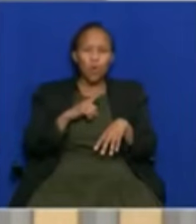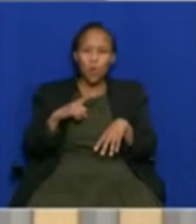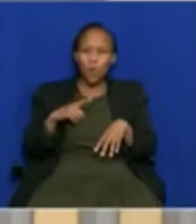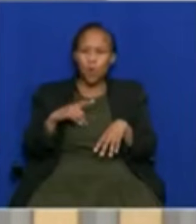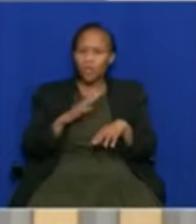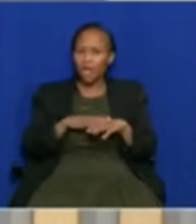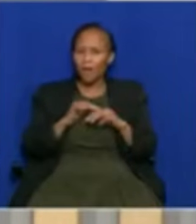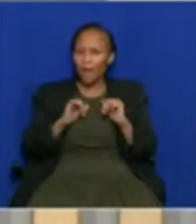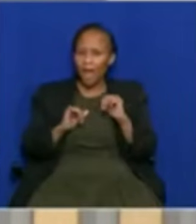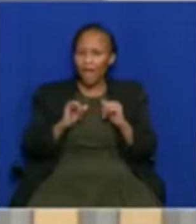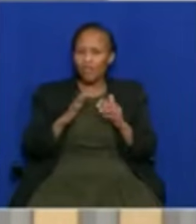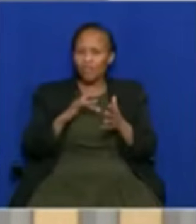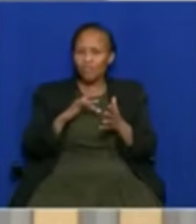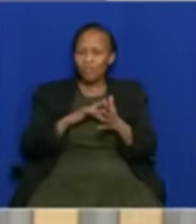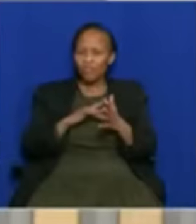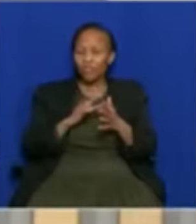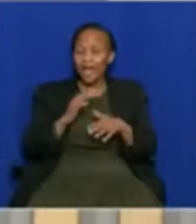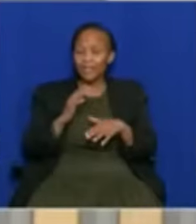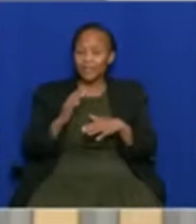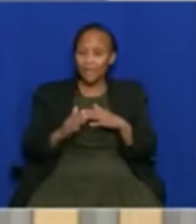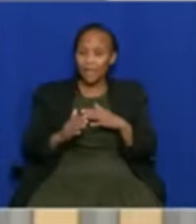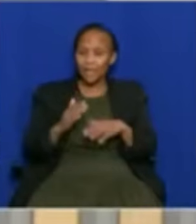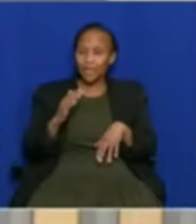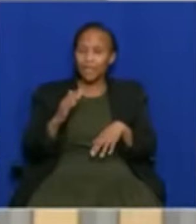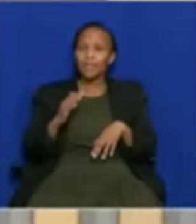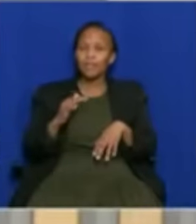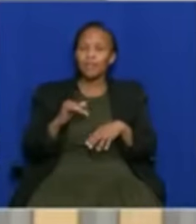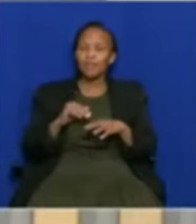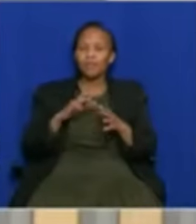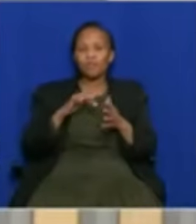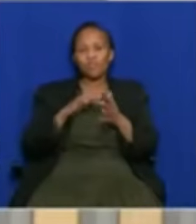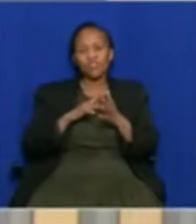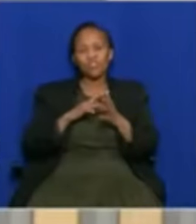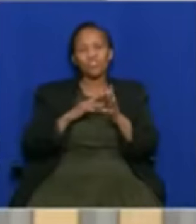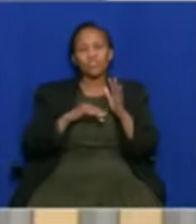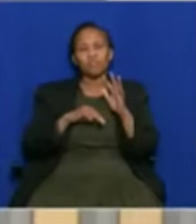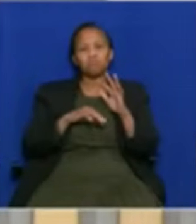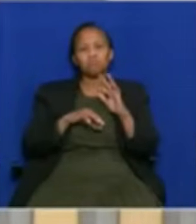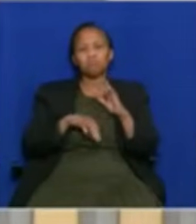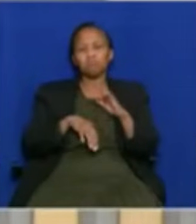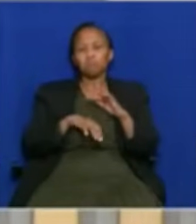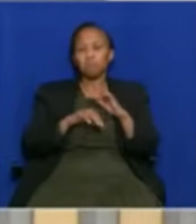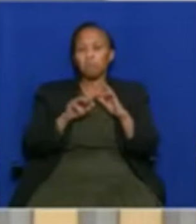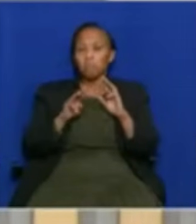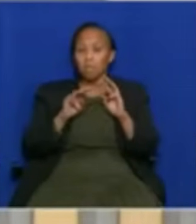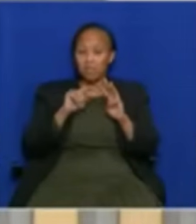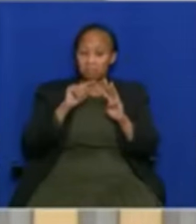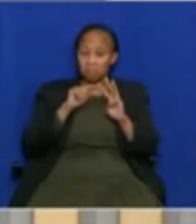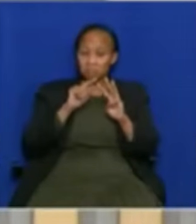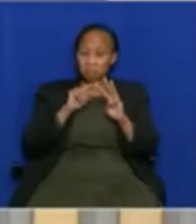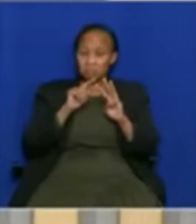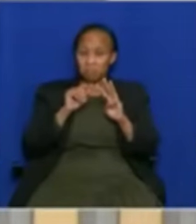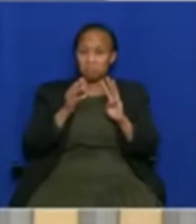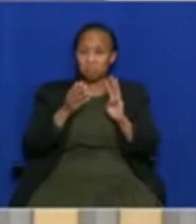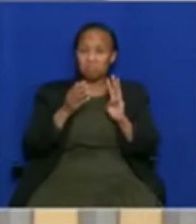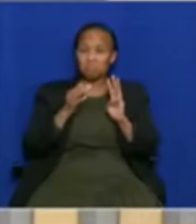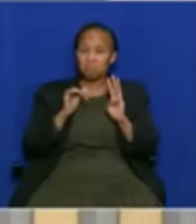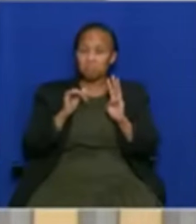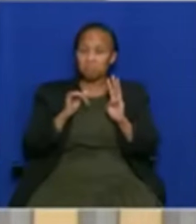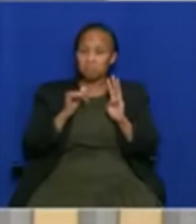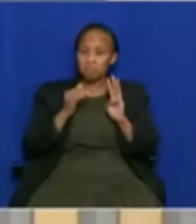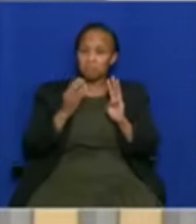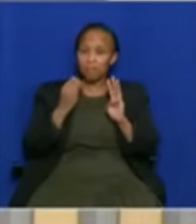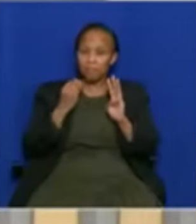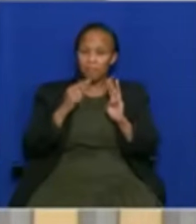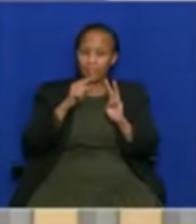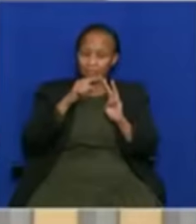until recently, this post that Mokwele is, he was acting in the post. So immediately